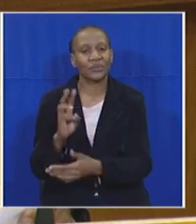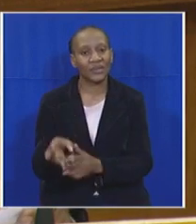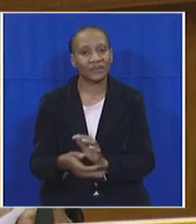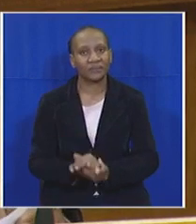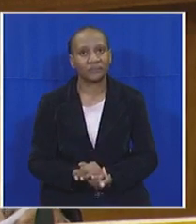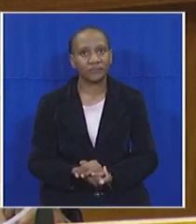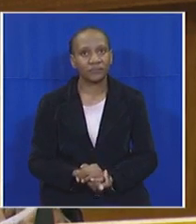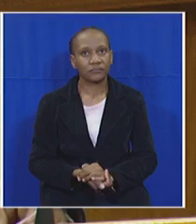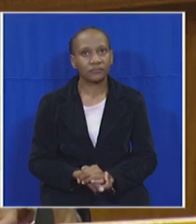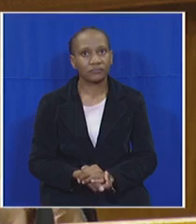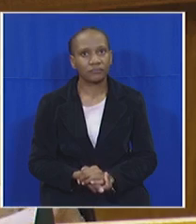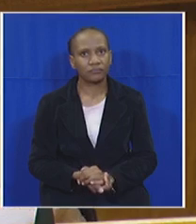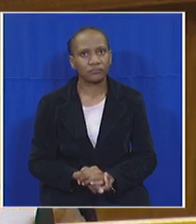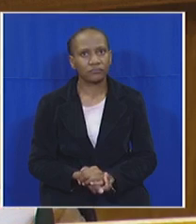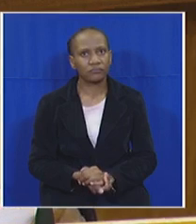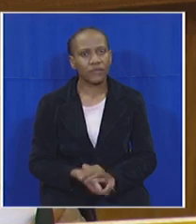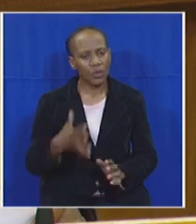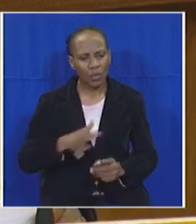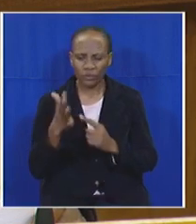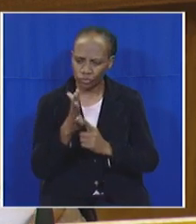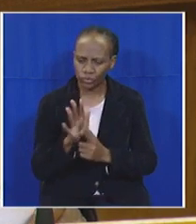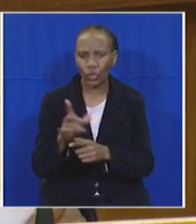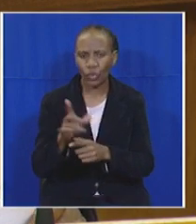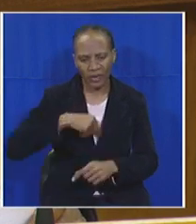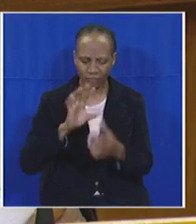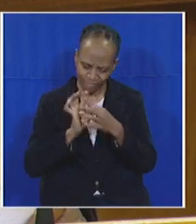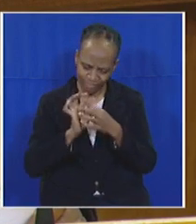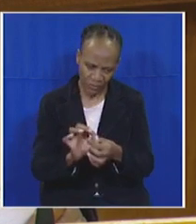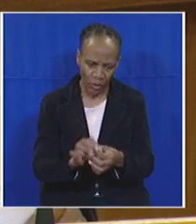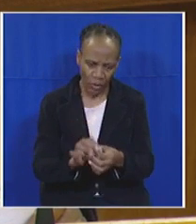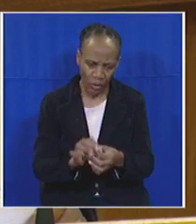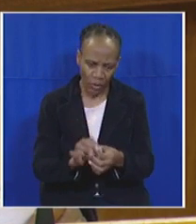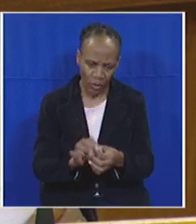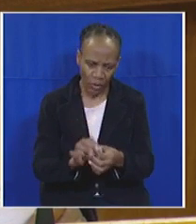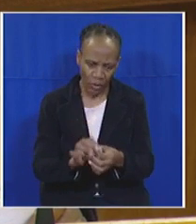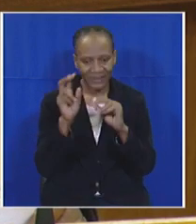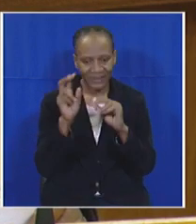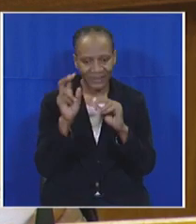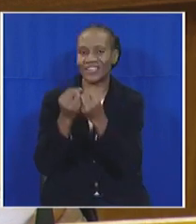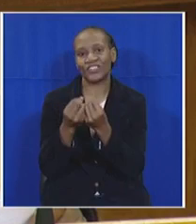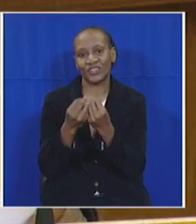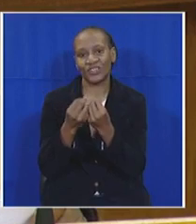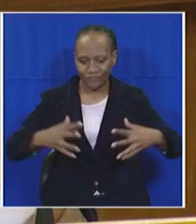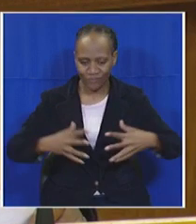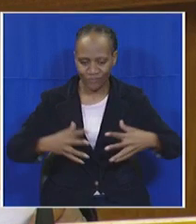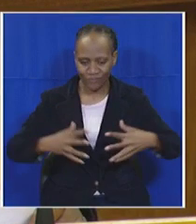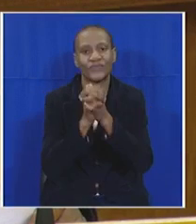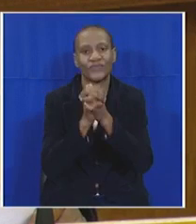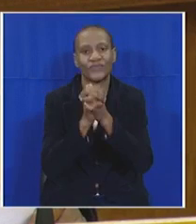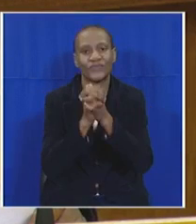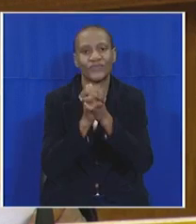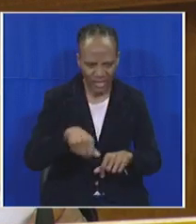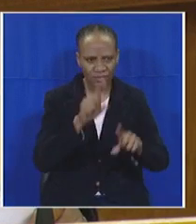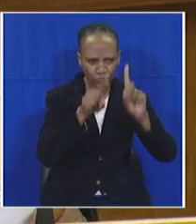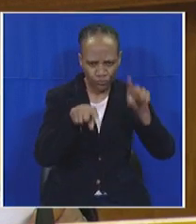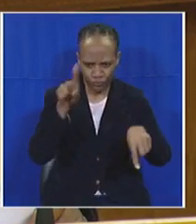to begin with this important area to demonstrate our commitment to the building of the nation that is united through its diversity,